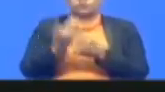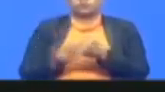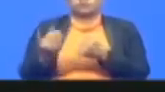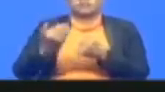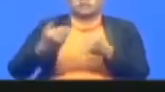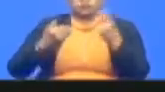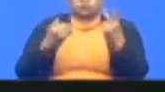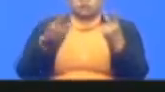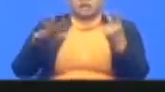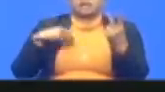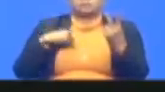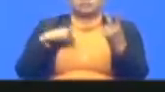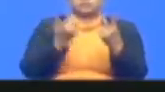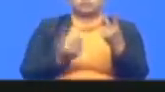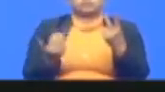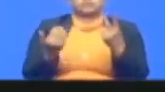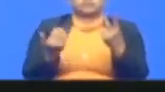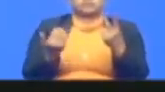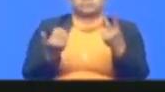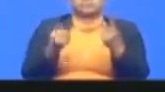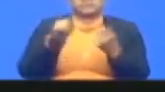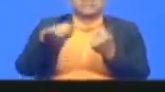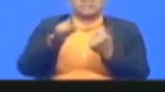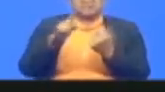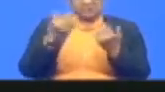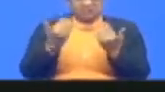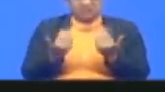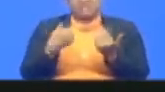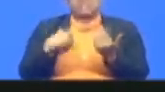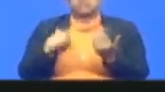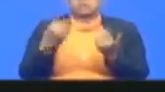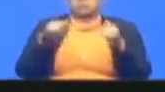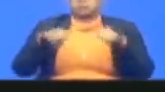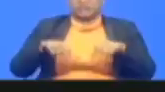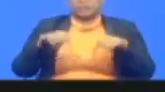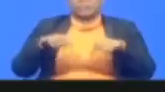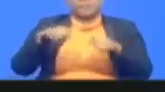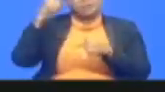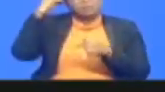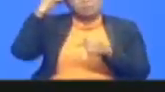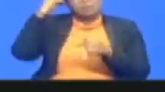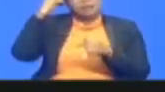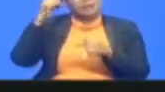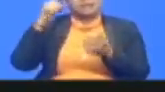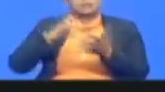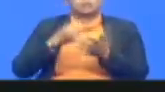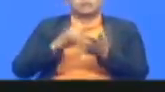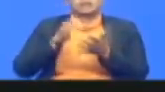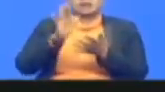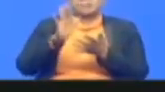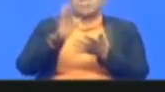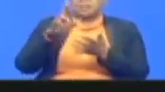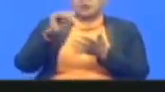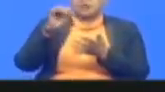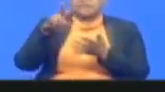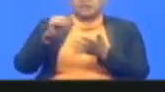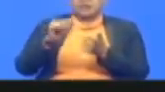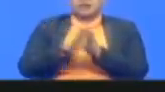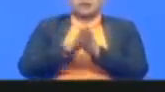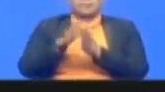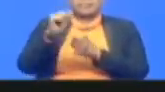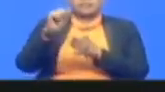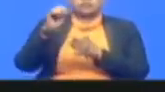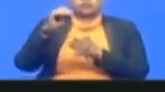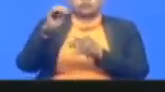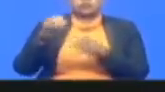2 foster children. Margaret's literary pieces are still timeless to this day, particularly her masterpiece, The River and the Source, which